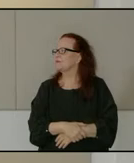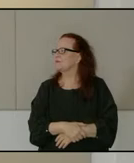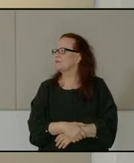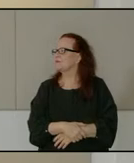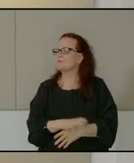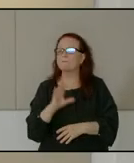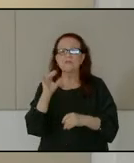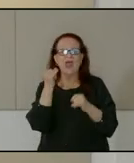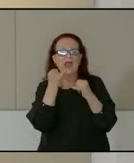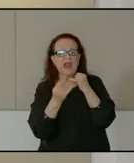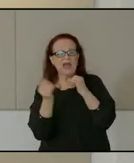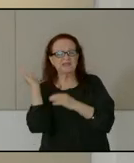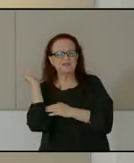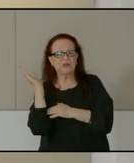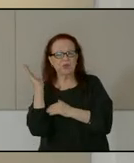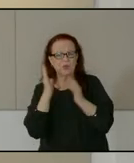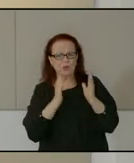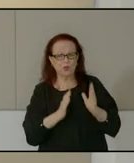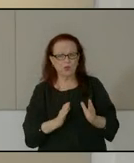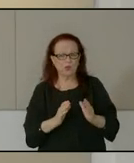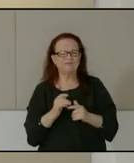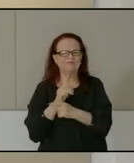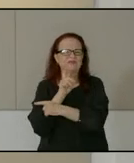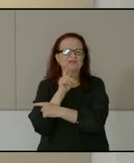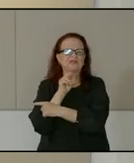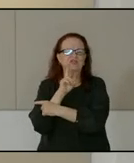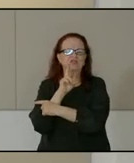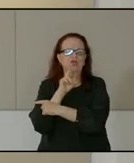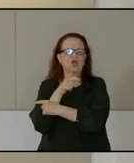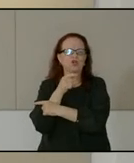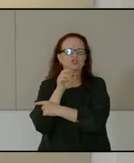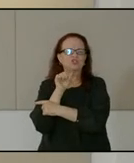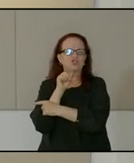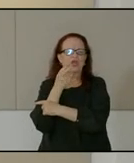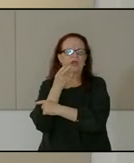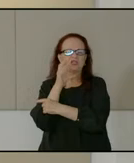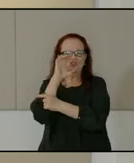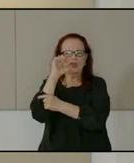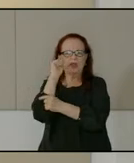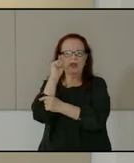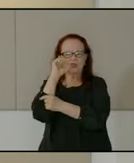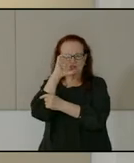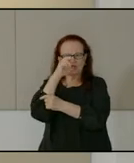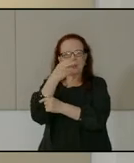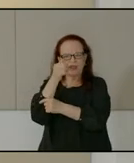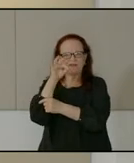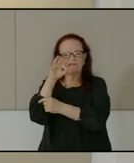Our last speaker sought refuge in Orange County as a refugee from Vietnam.